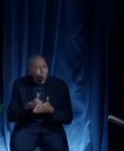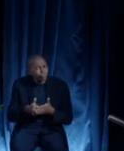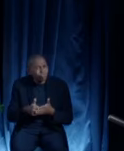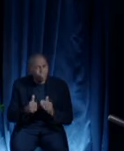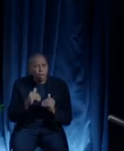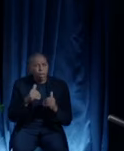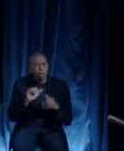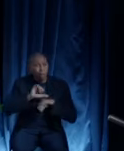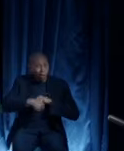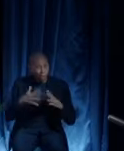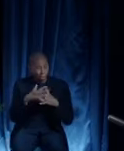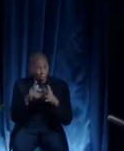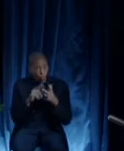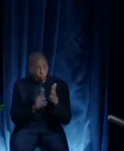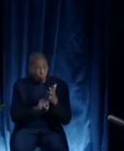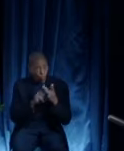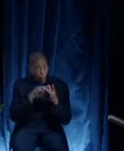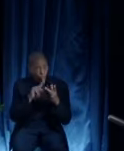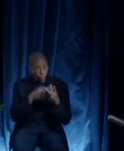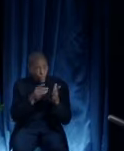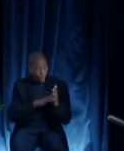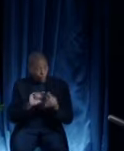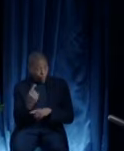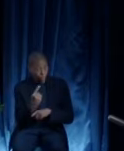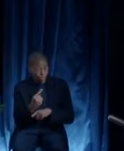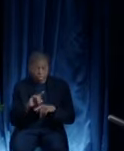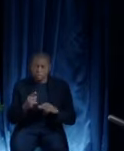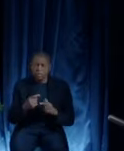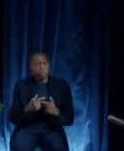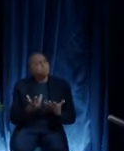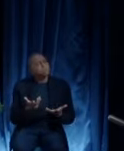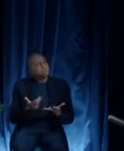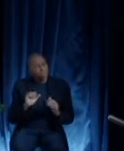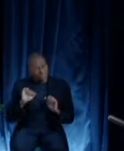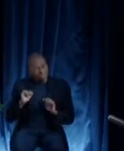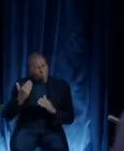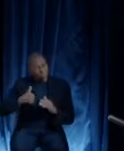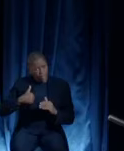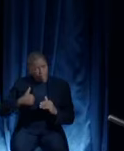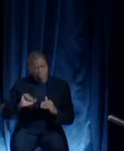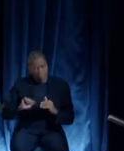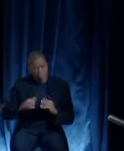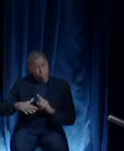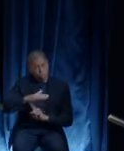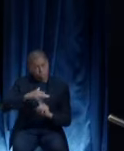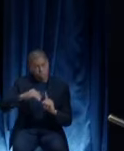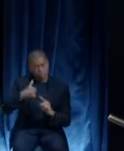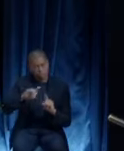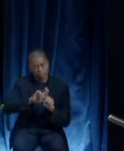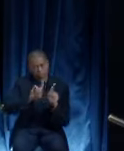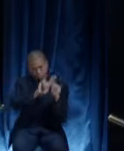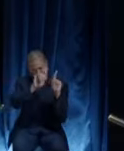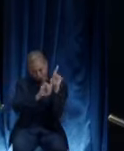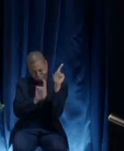William the Conqueror, and I wondered how the position of ordinary women changed across the different